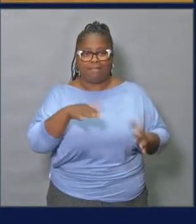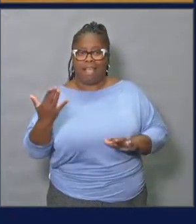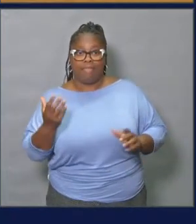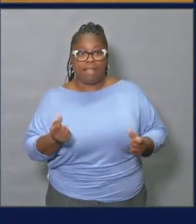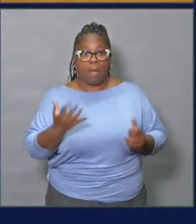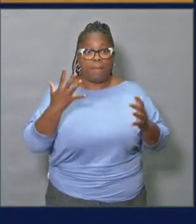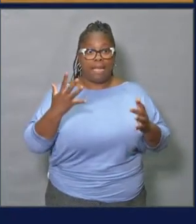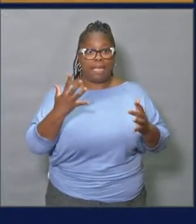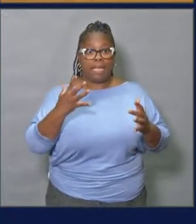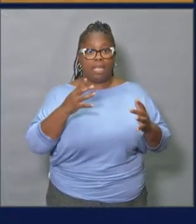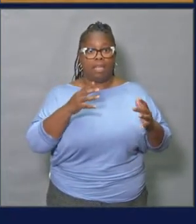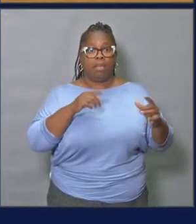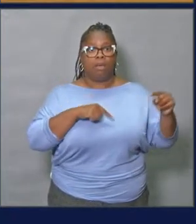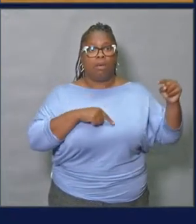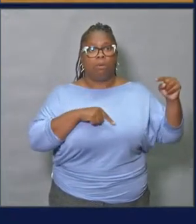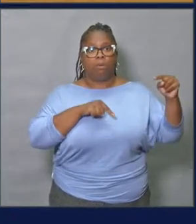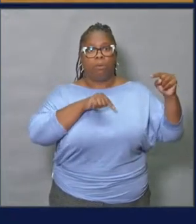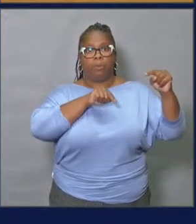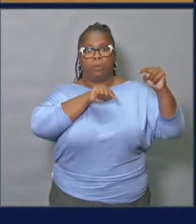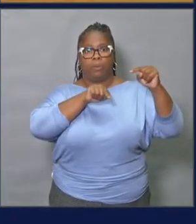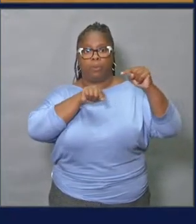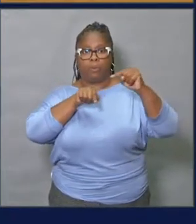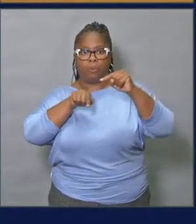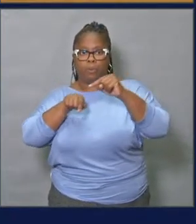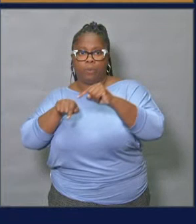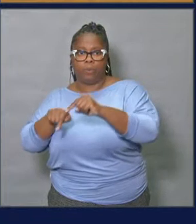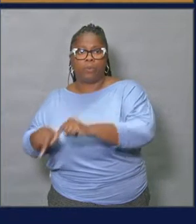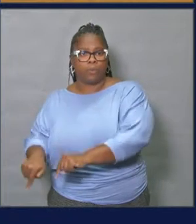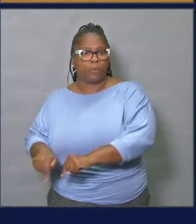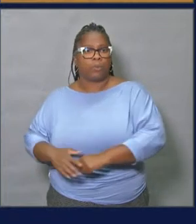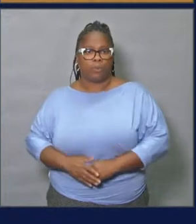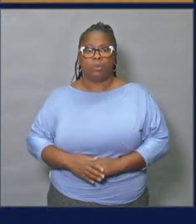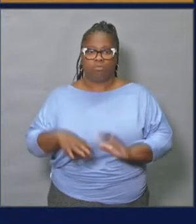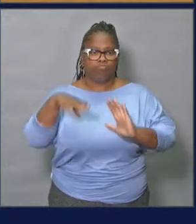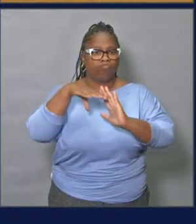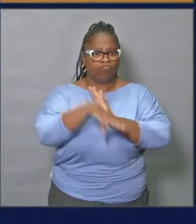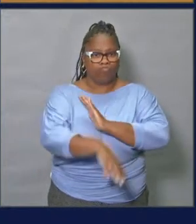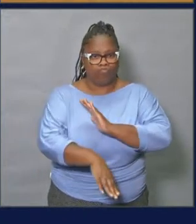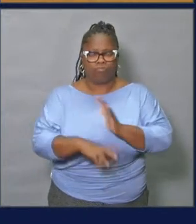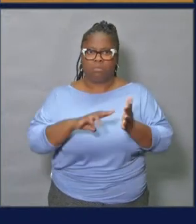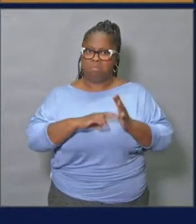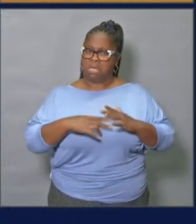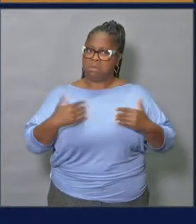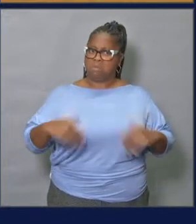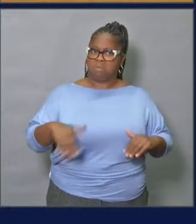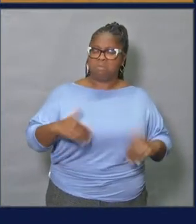that everyone has been doing to slow the spread of the virus, both in our communities